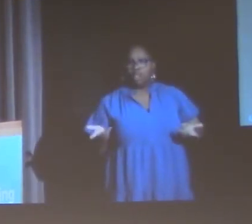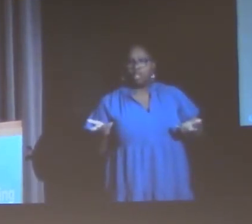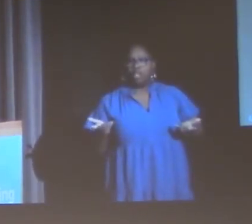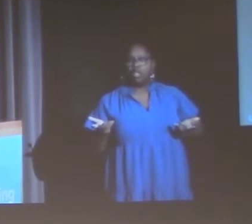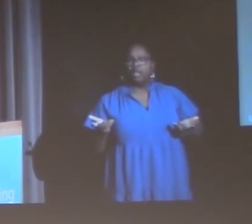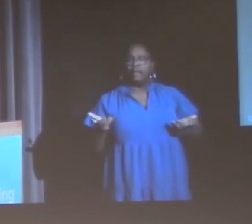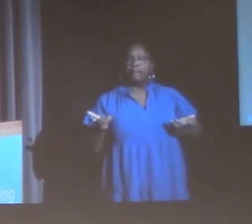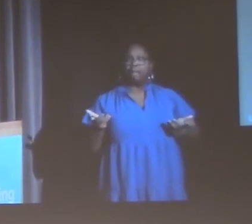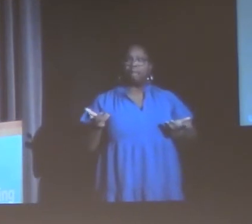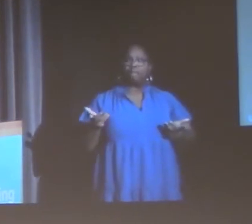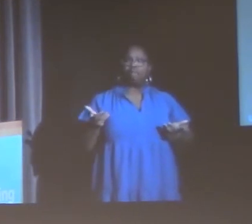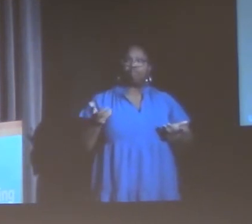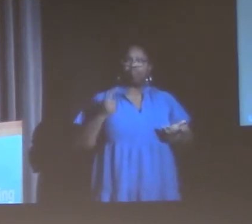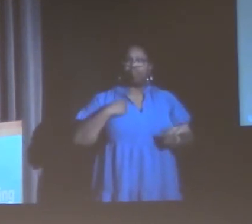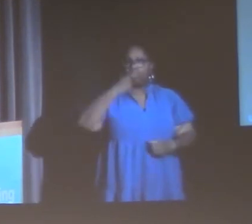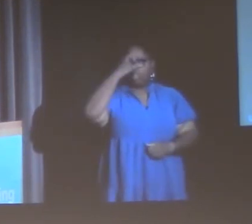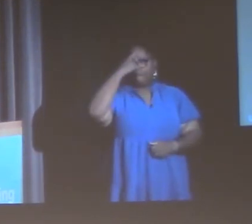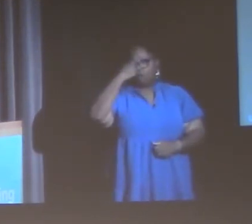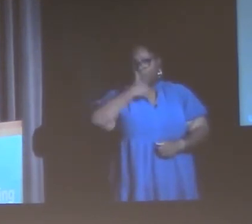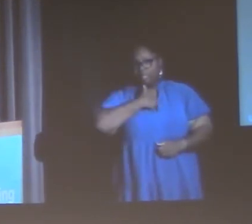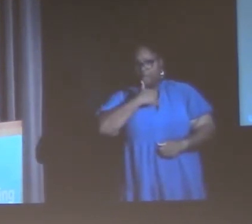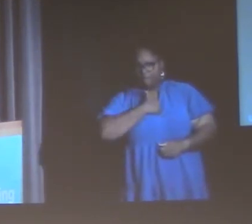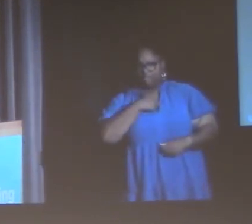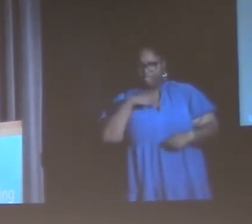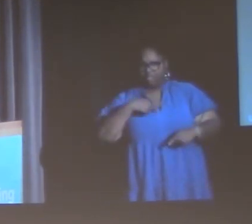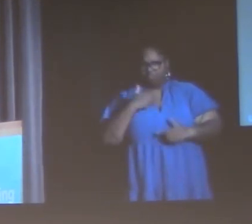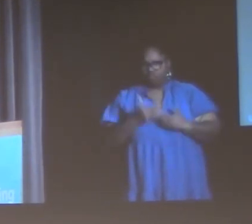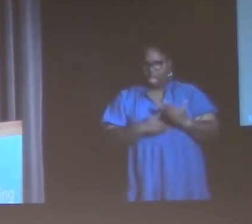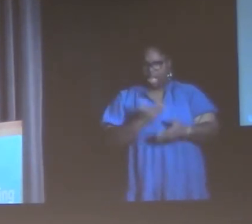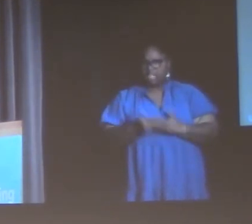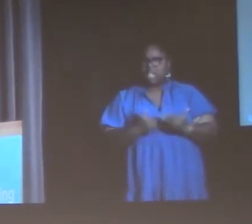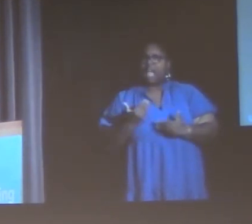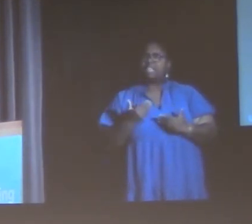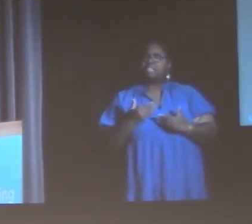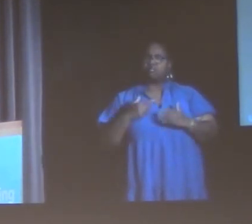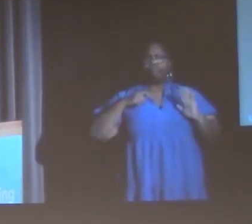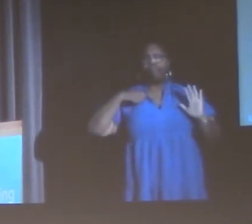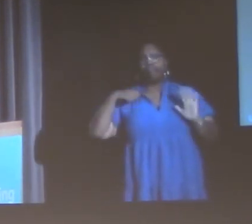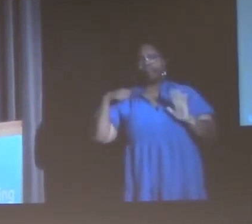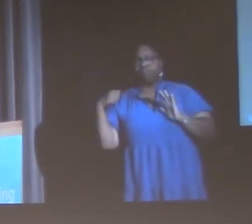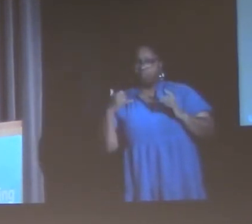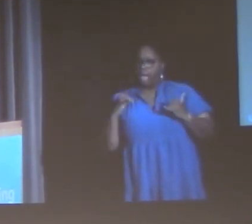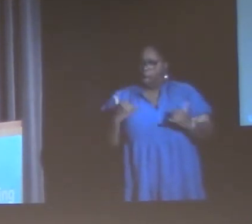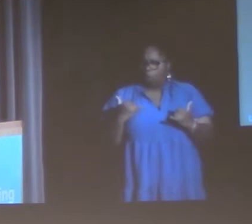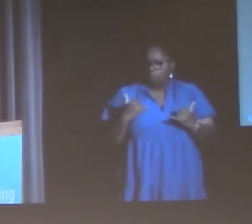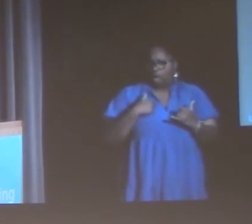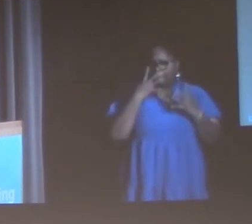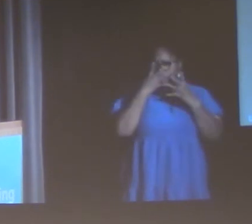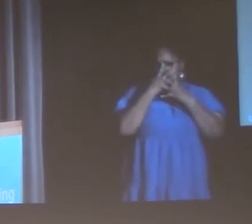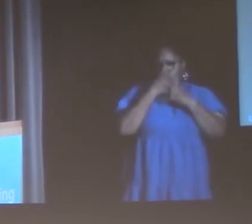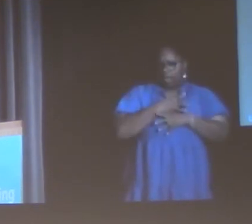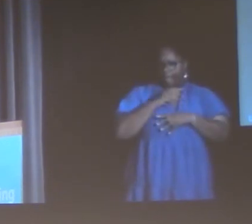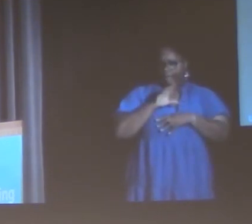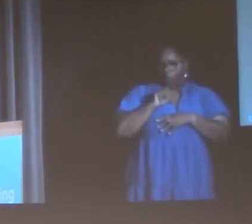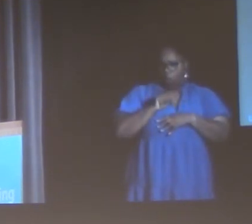And I think even for me, going through this process of making this film, now that I'm out, I have recognized